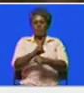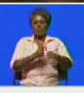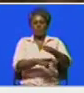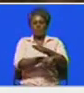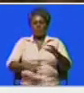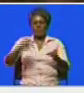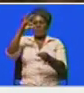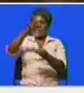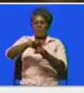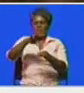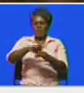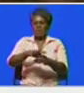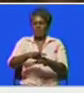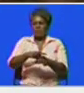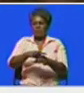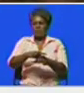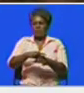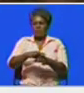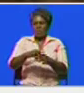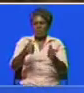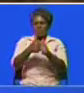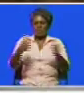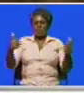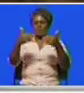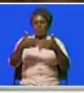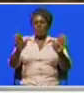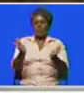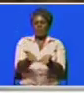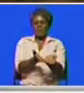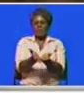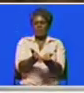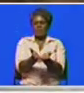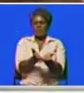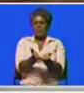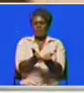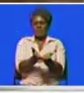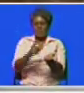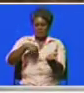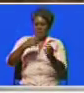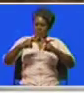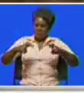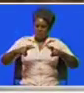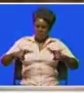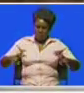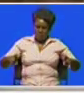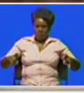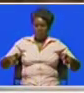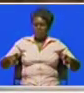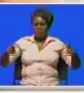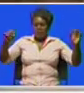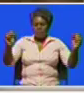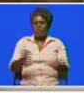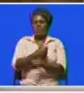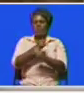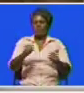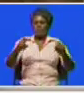kura, ambayo walikataa kufungua servers yao ili tufanye ukaguzi, hawezi